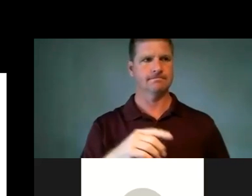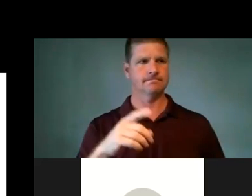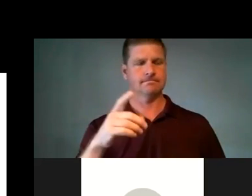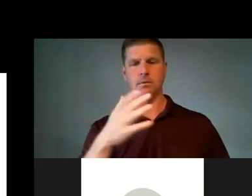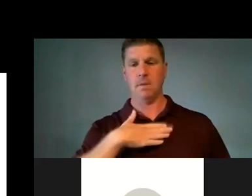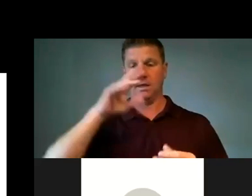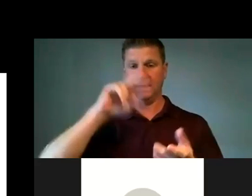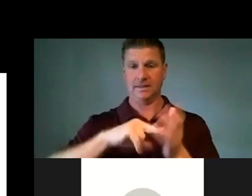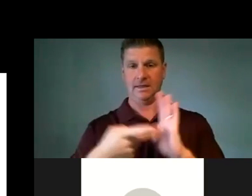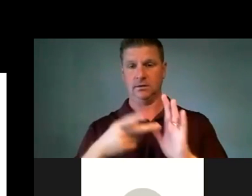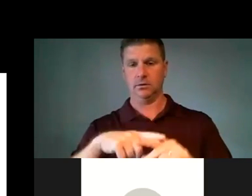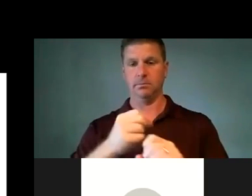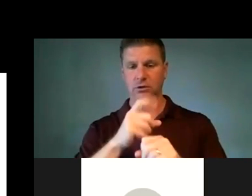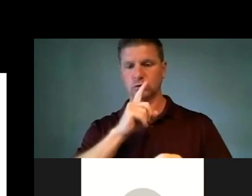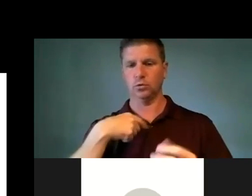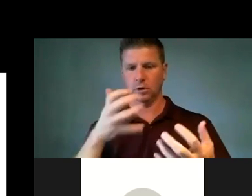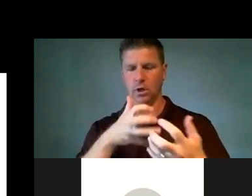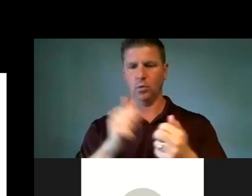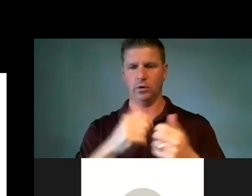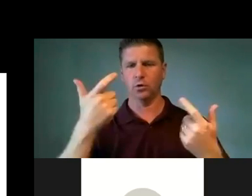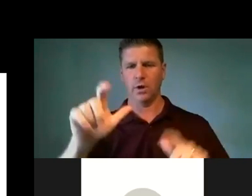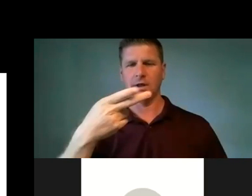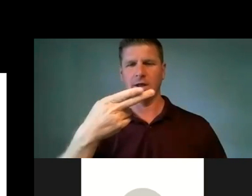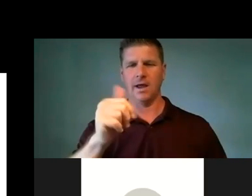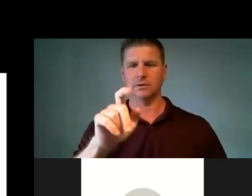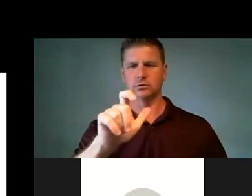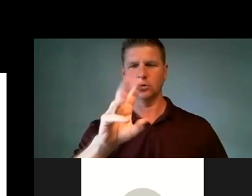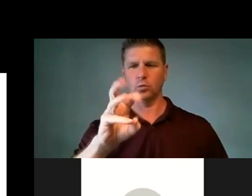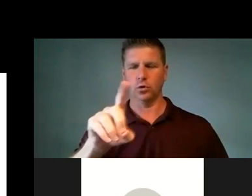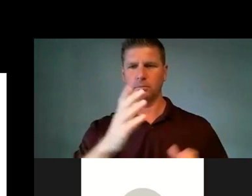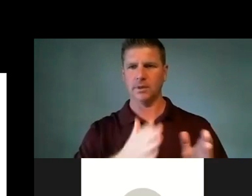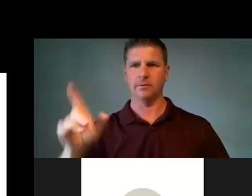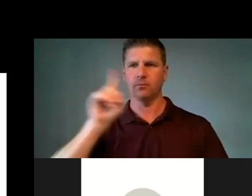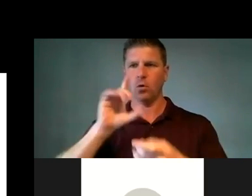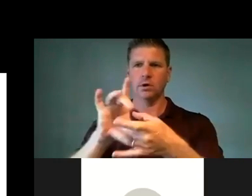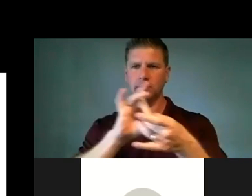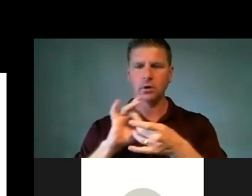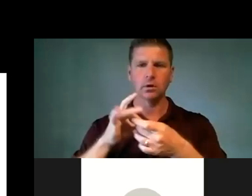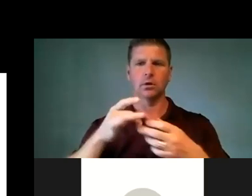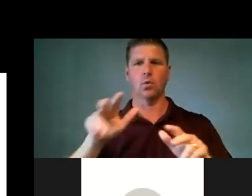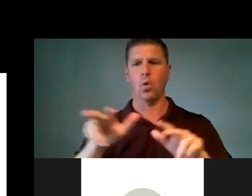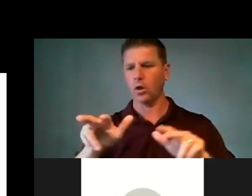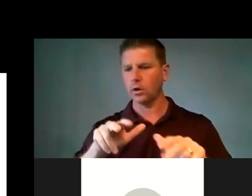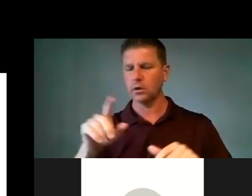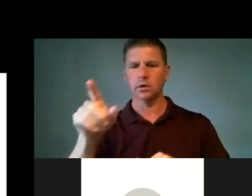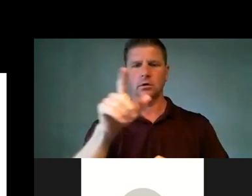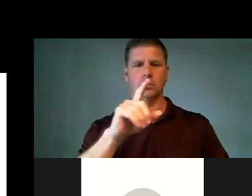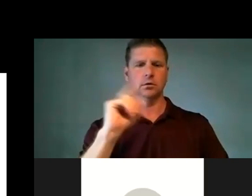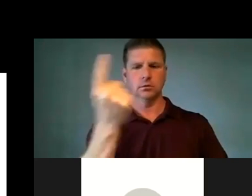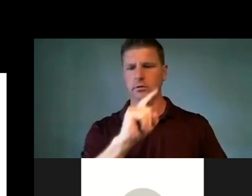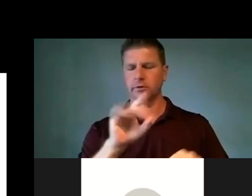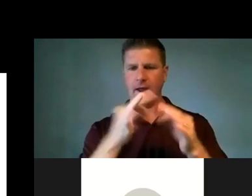intent to make sure that we align with the Greater Hazelwood Neighborhood Plan when it comes to connectivity, walkability, and family